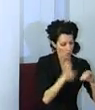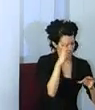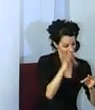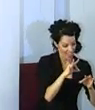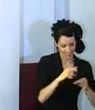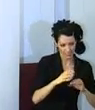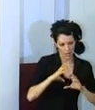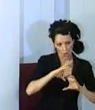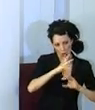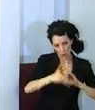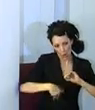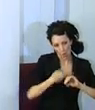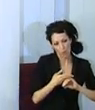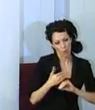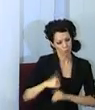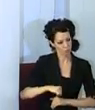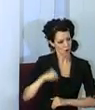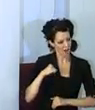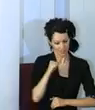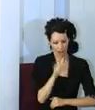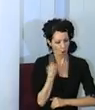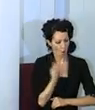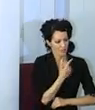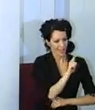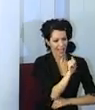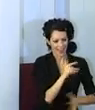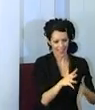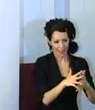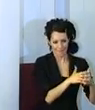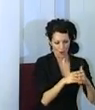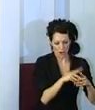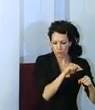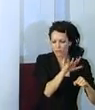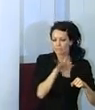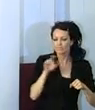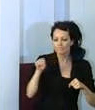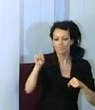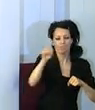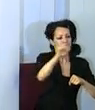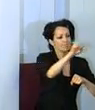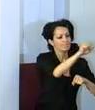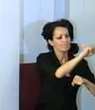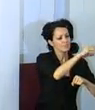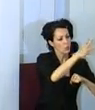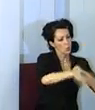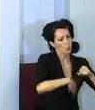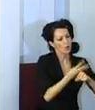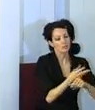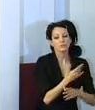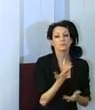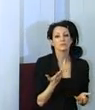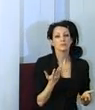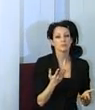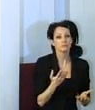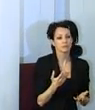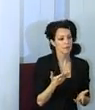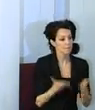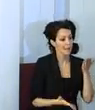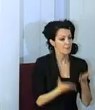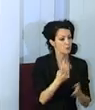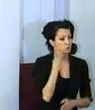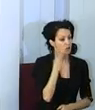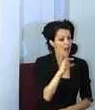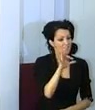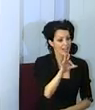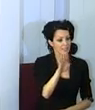happens here in Los Angeles or in this country, but what happens around the world. And talking of which, some of you may have seen Facebook